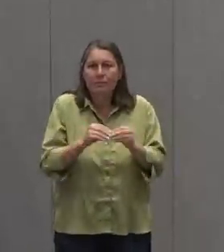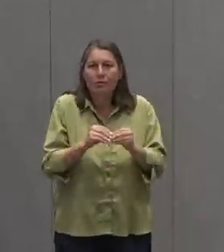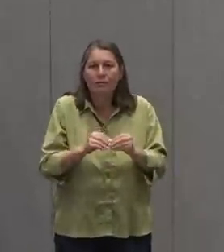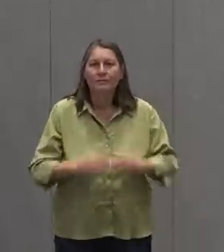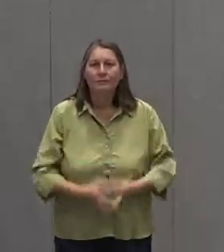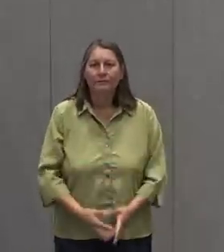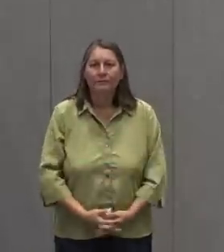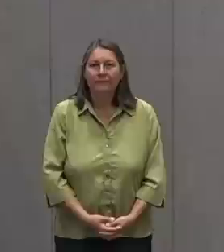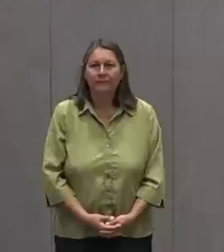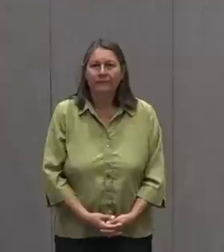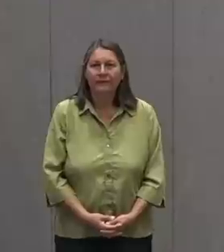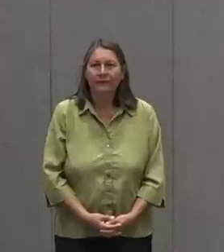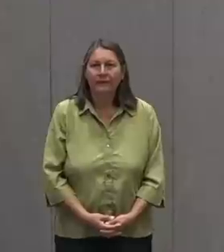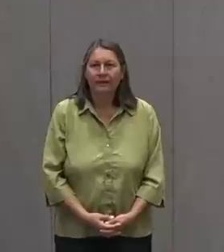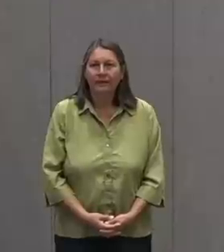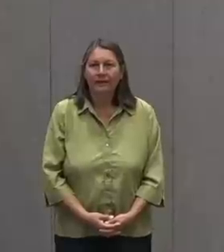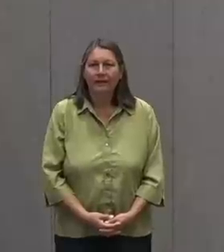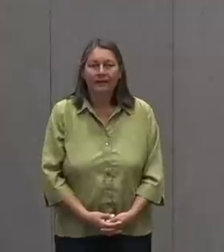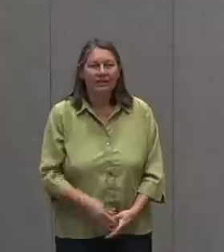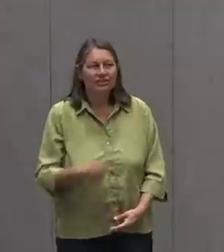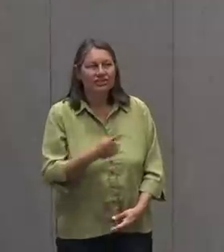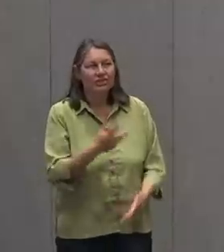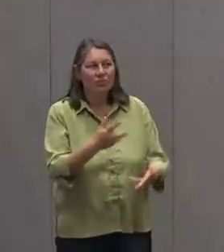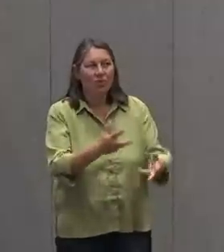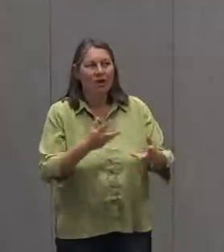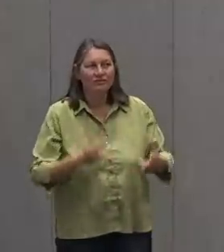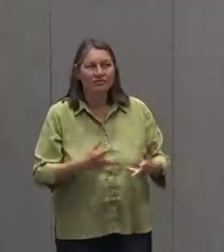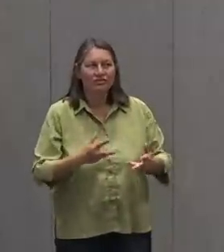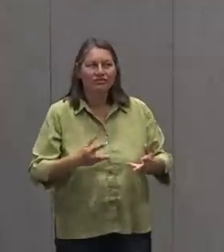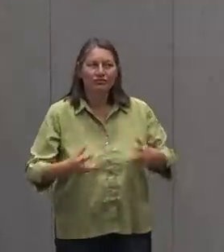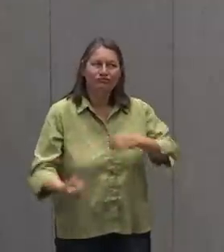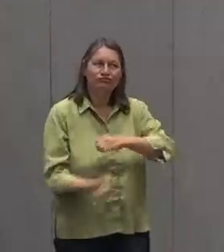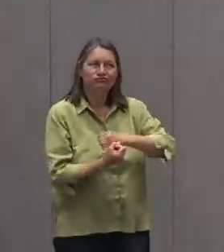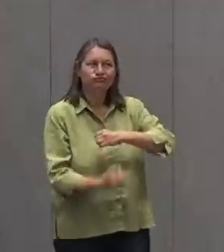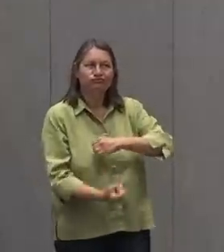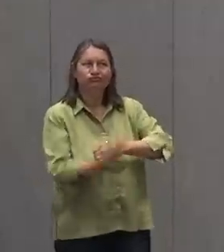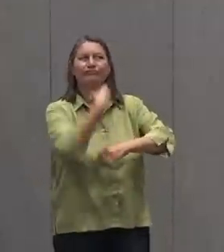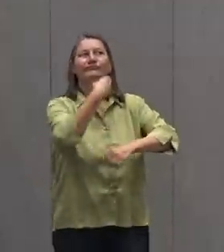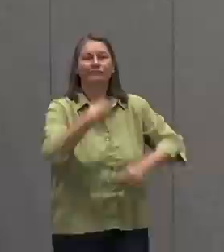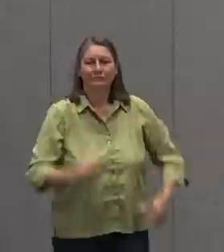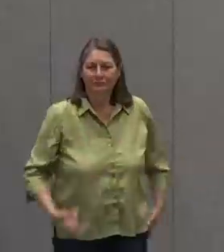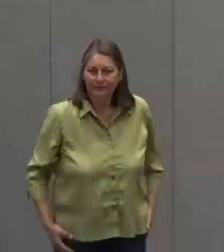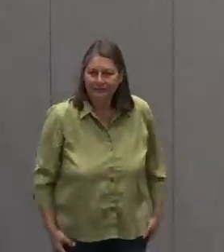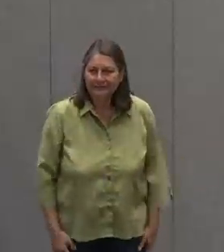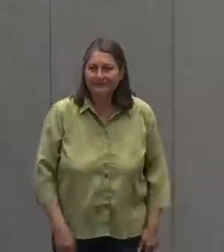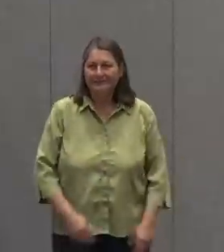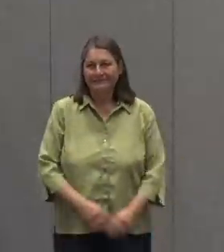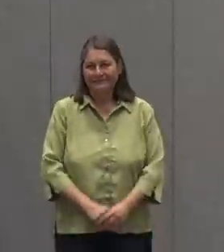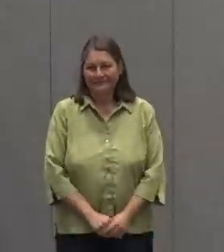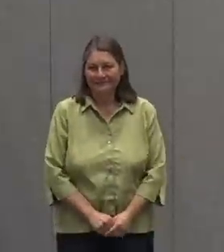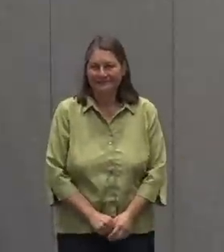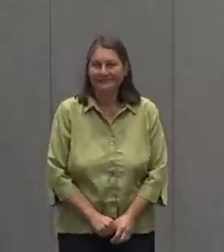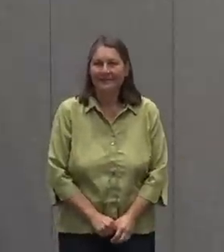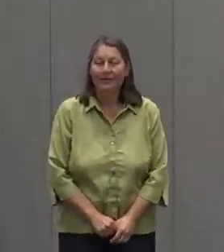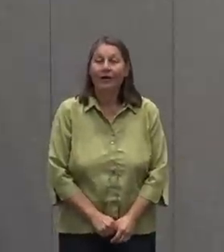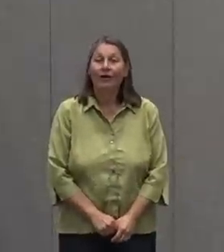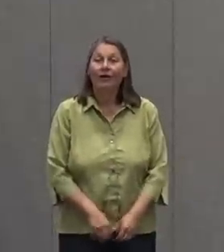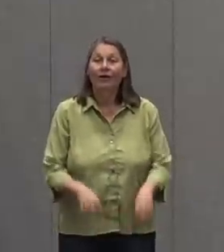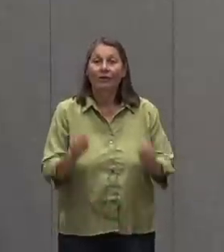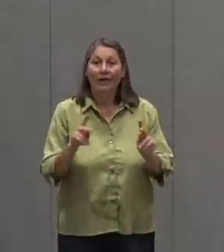Let's see if we can. Obliterate. Wait, did I say that obliterate. Right? Obliterate. Yes. There we go.